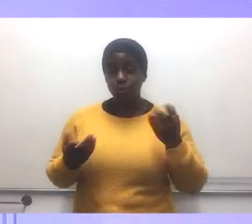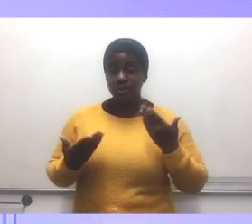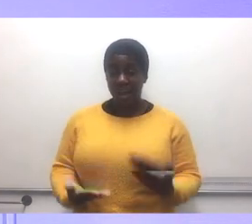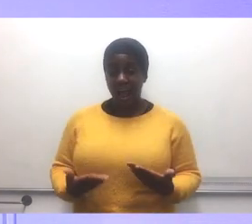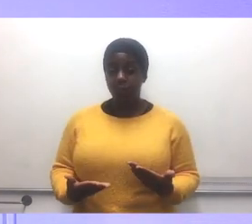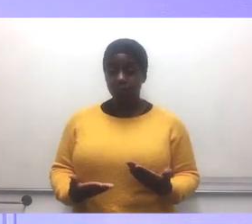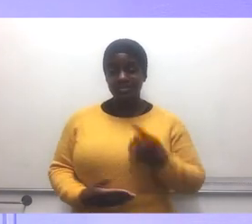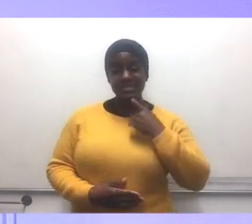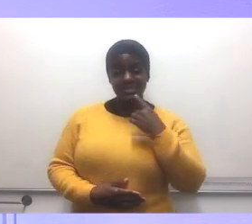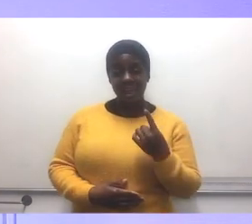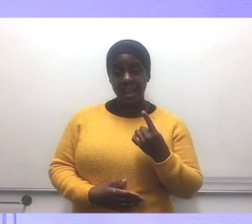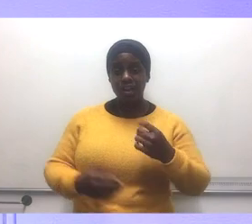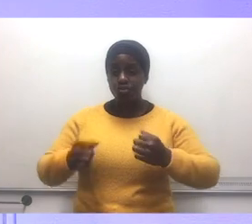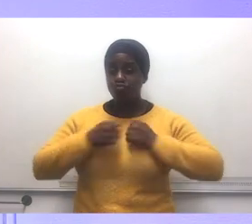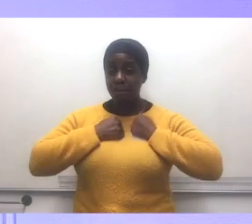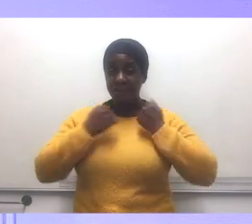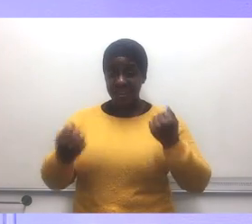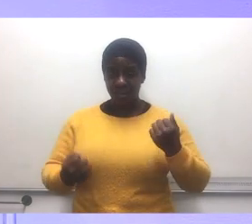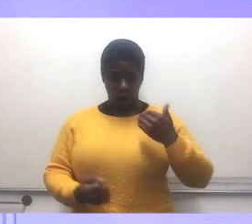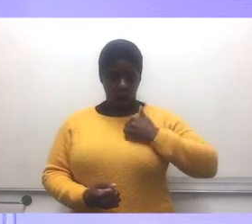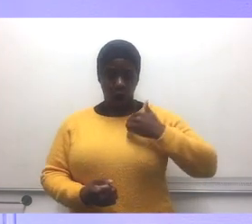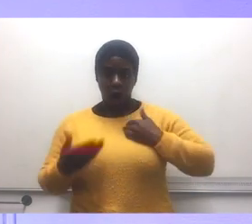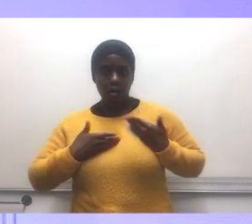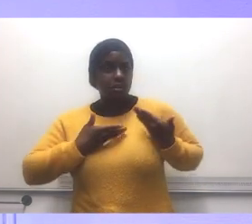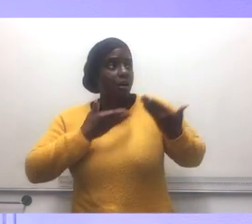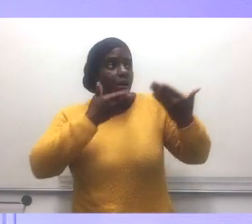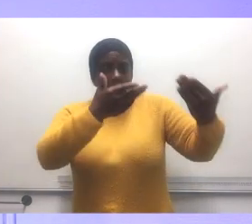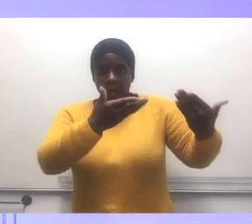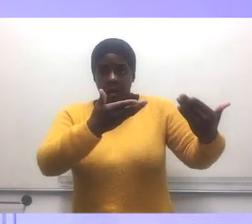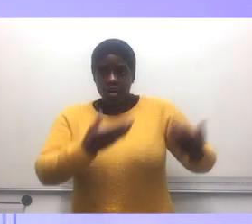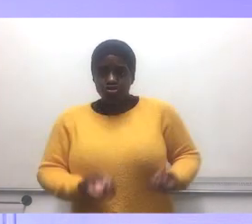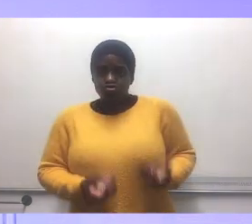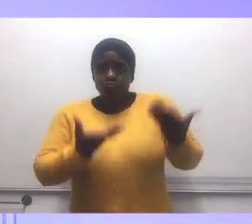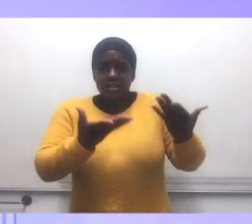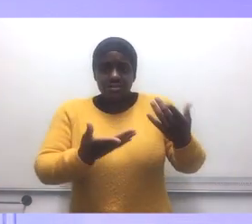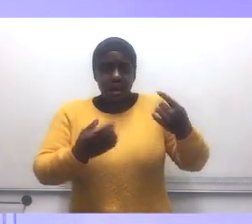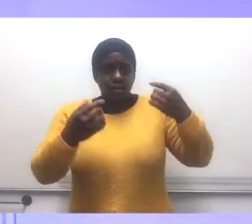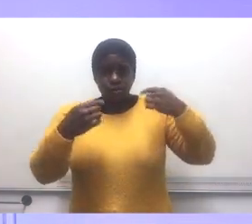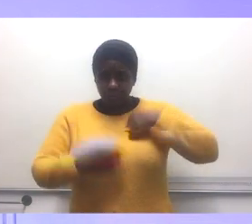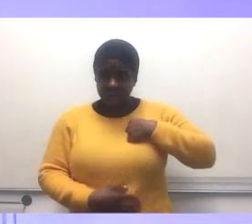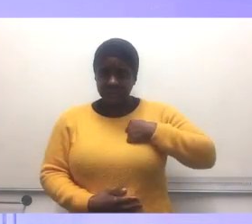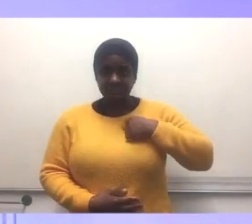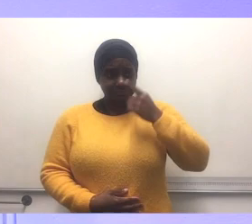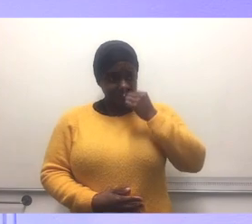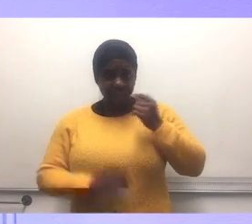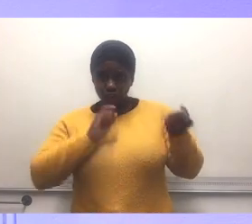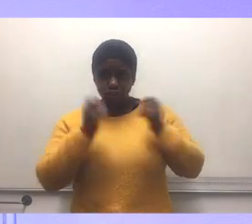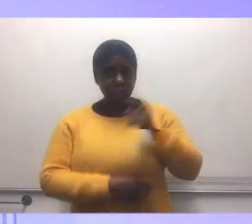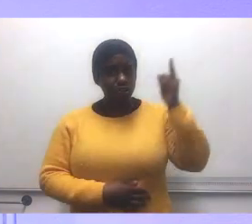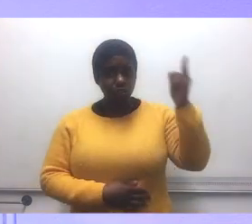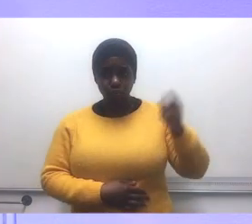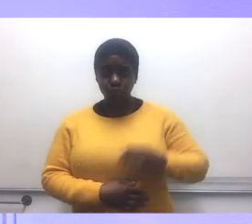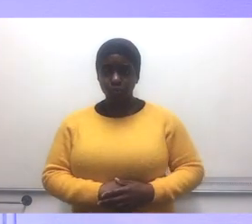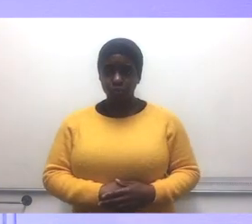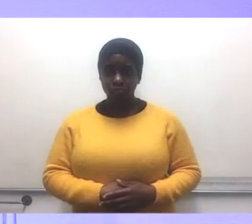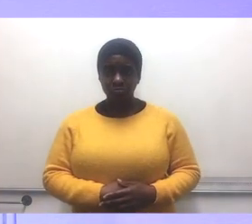you, repent. Give me your heart. Surrender to me tonight. I can change you. I can give